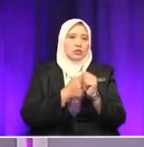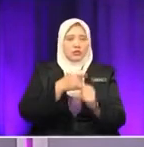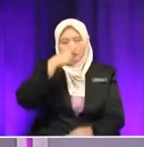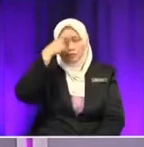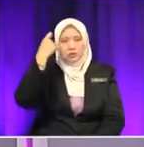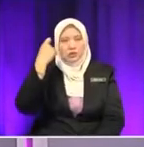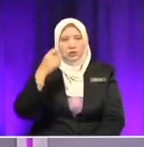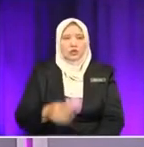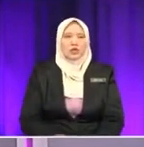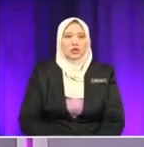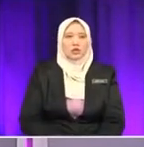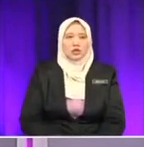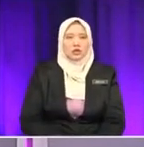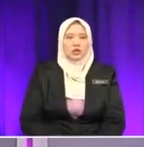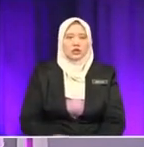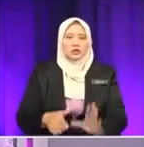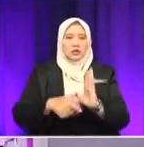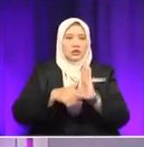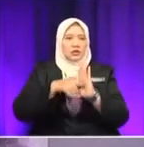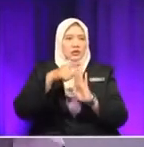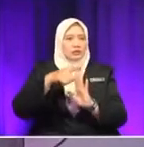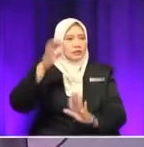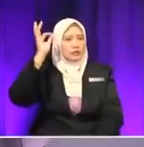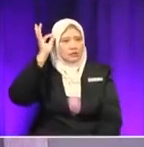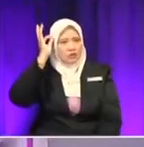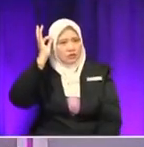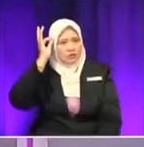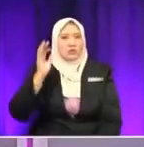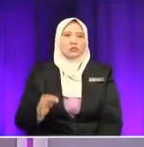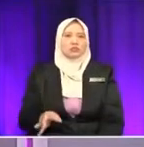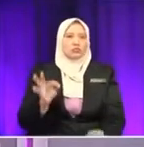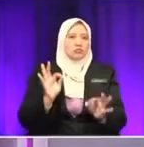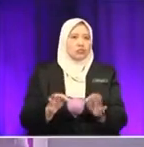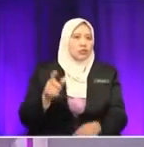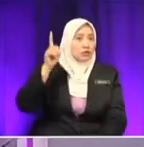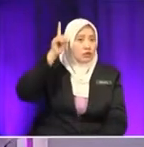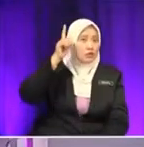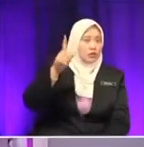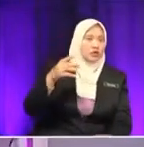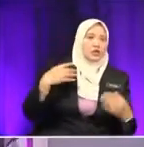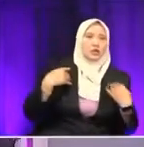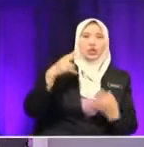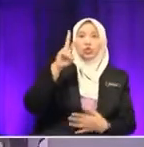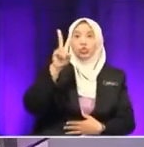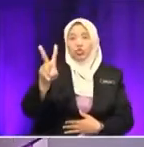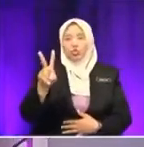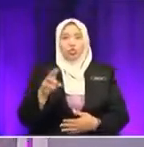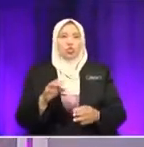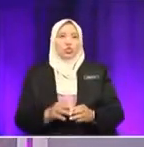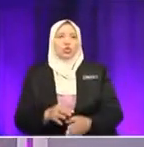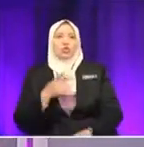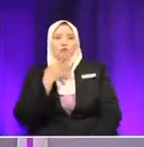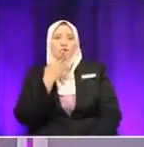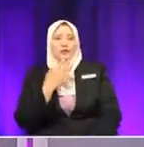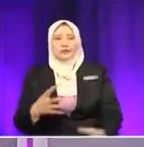overthinking. Now, so can you see, girls and boys, how Faisal had his two colors and he